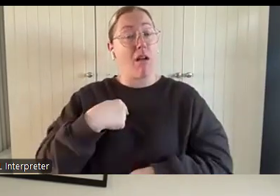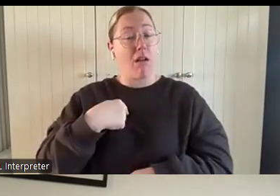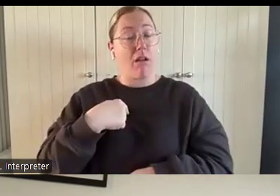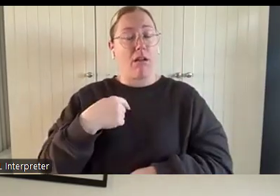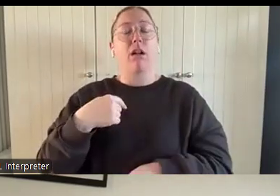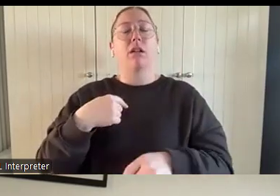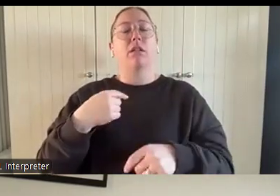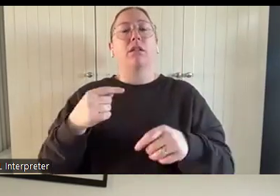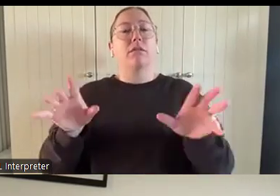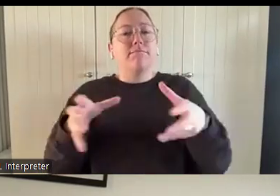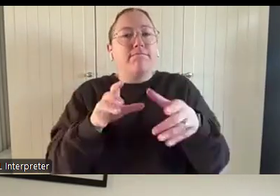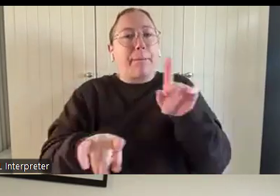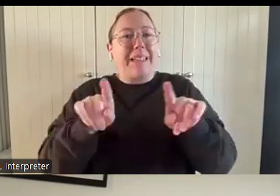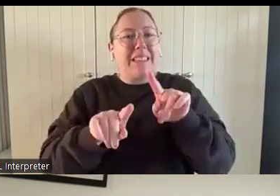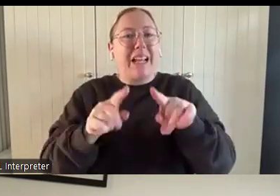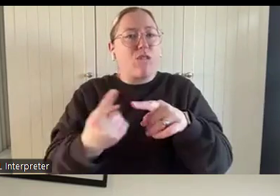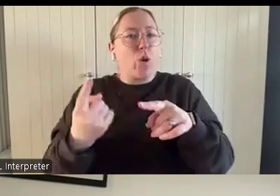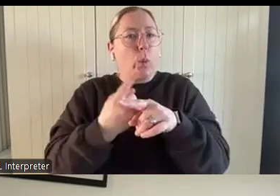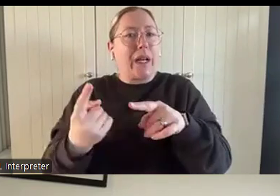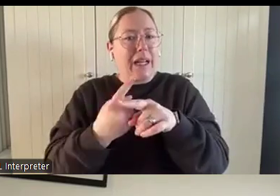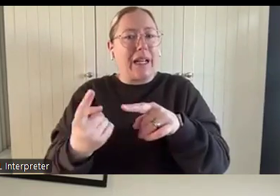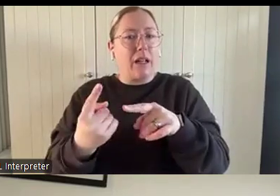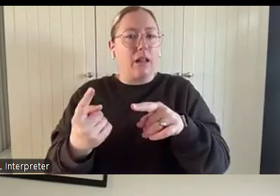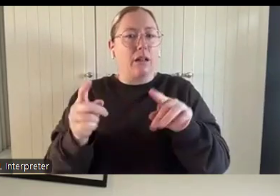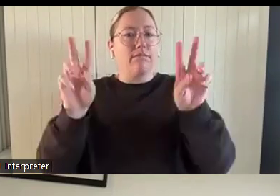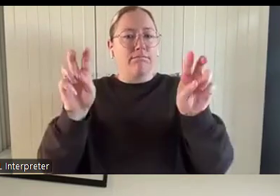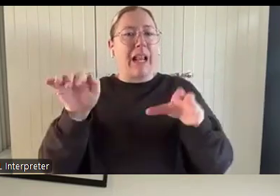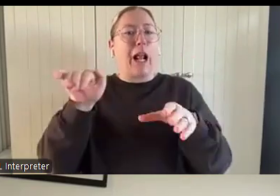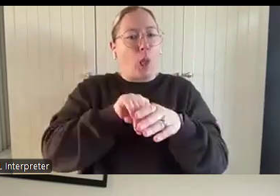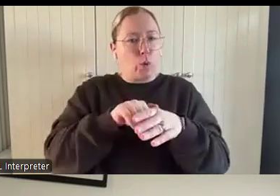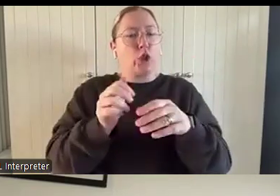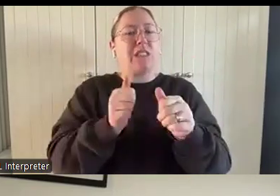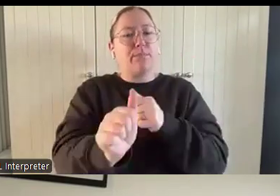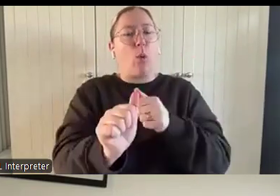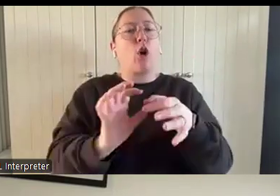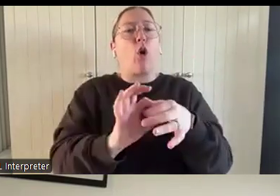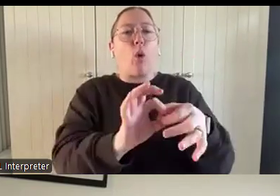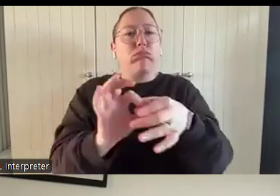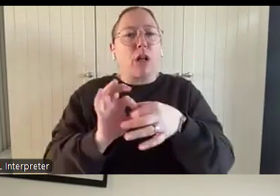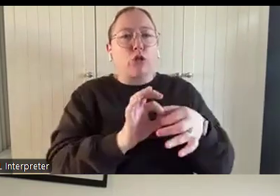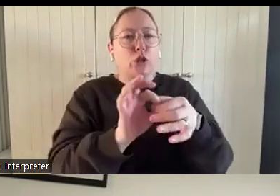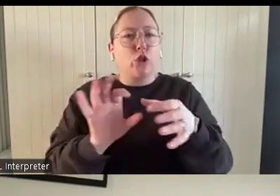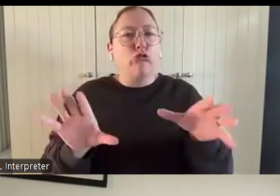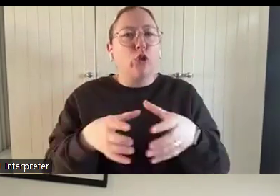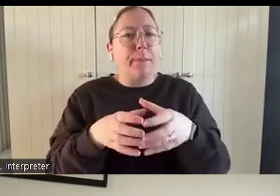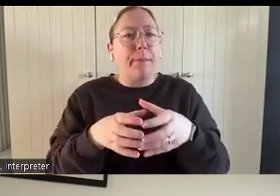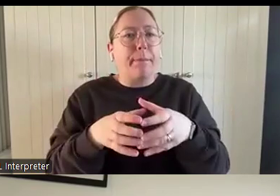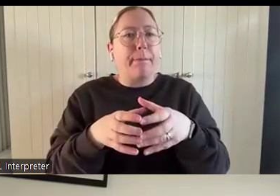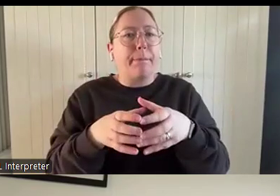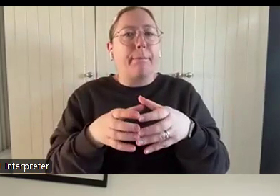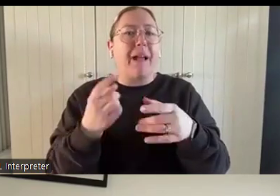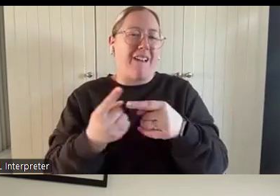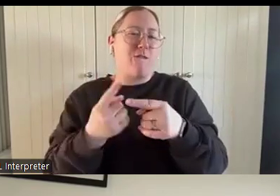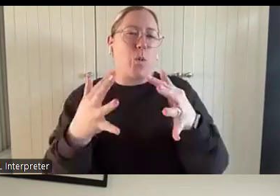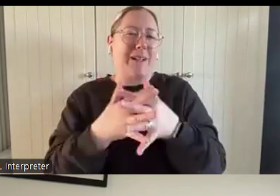weekly in an inclusion in sports and co-production group every Wednesday to use our